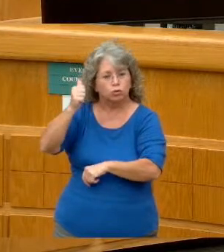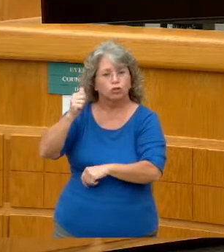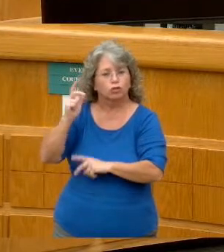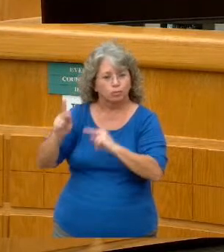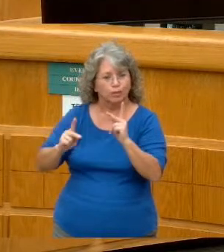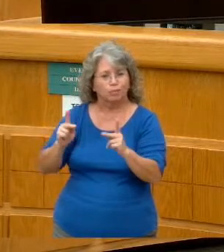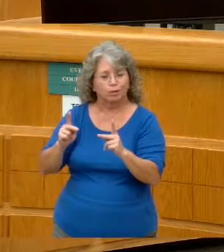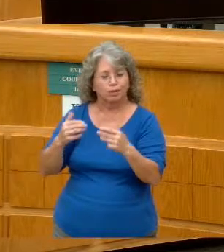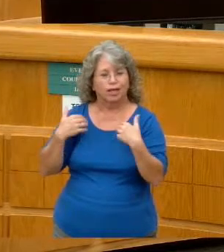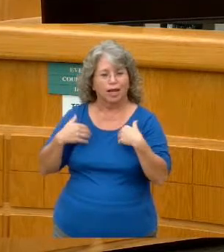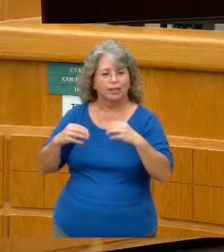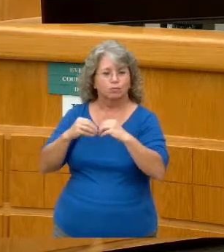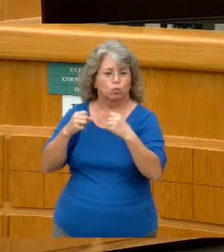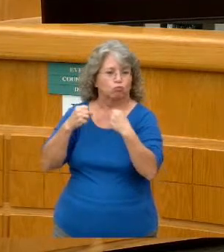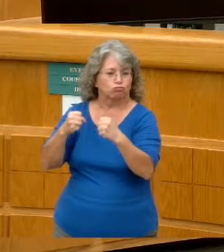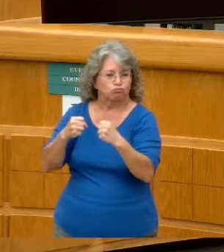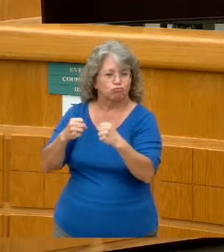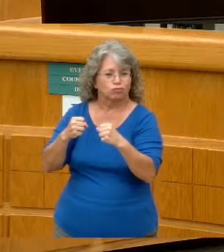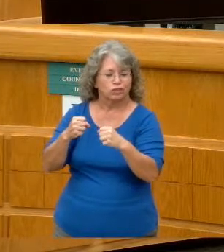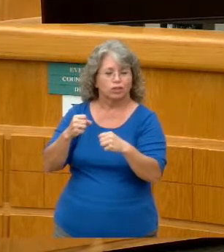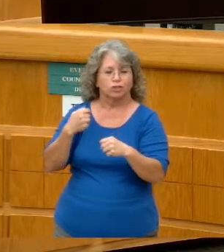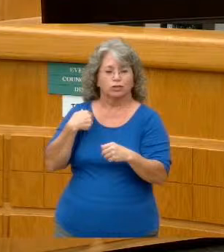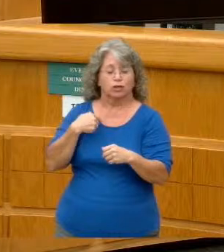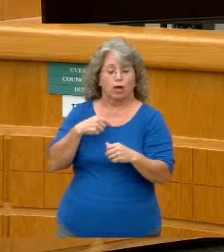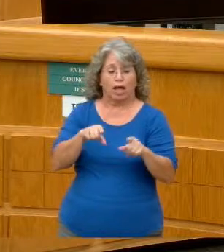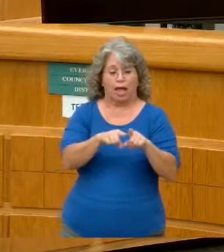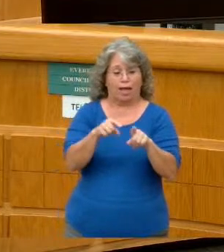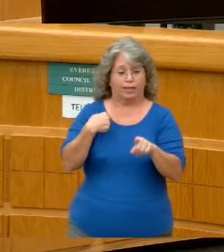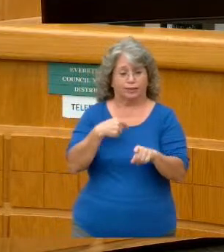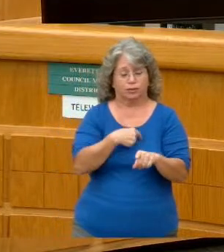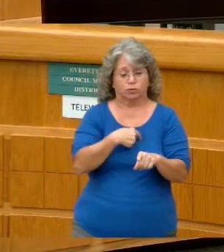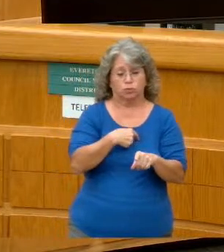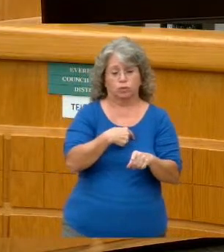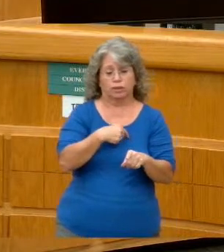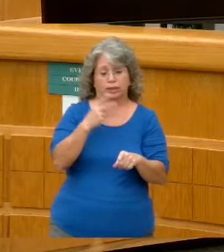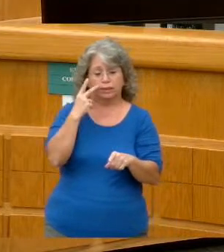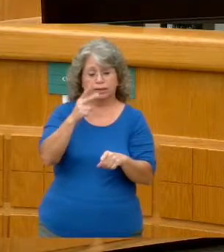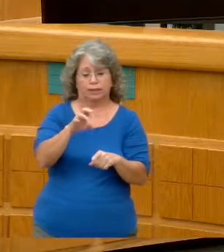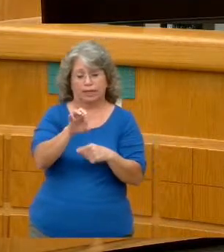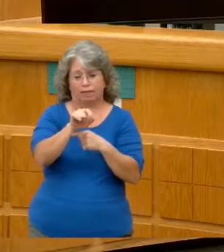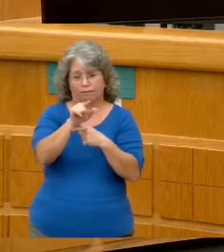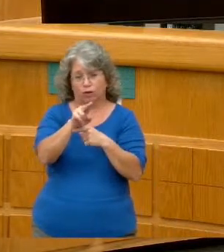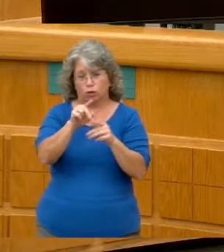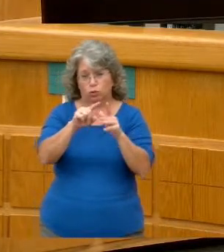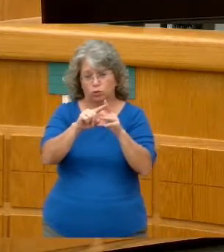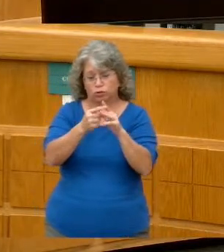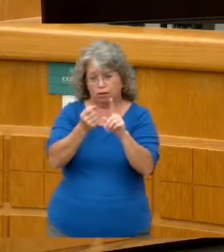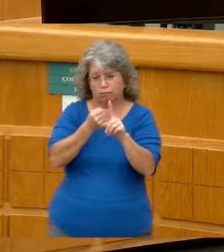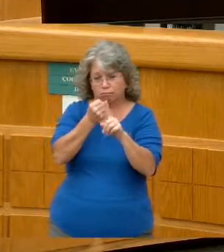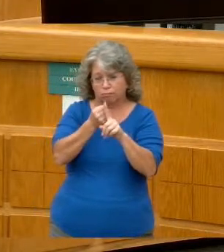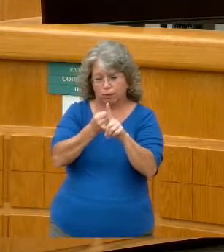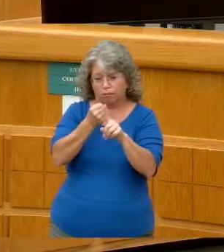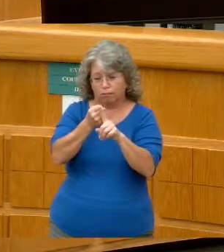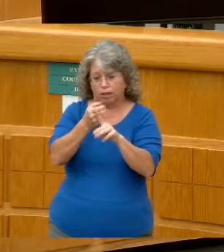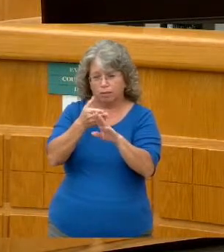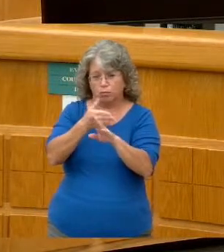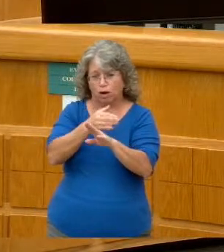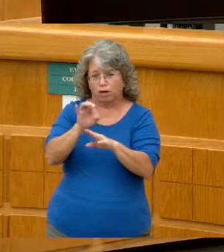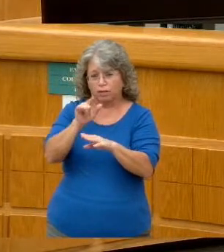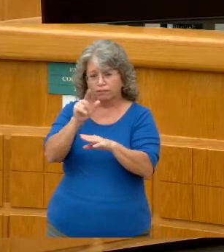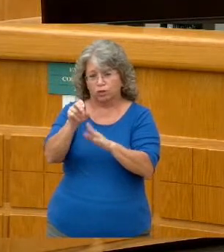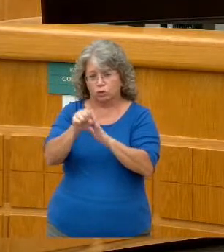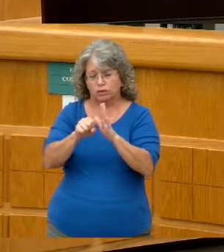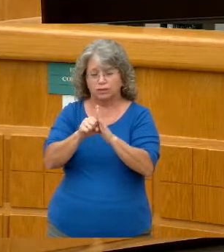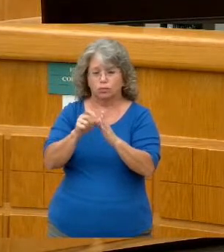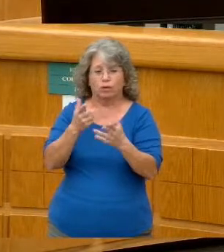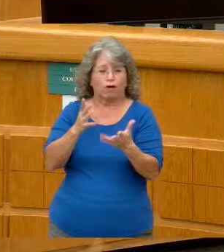lot more coverage. So what normally happens as we start seeing flu develop right prior to flu season, like we're seeing now,